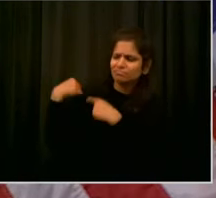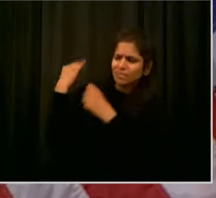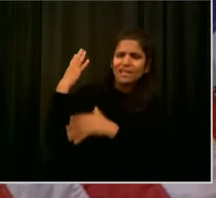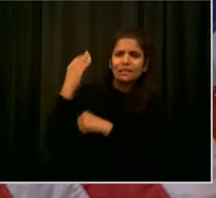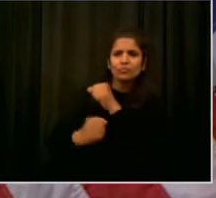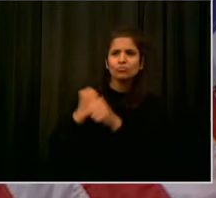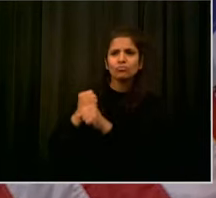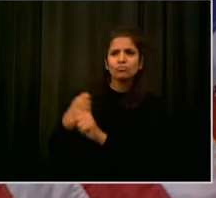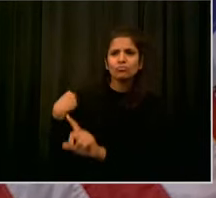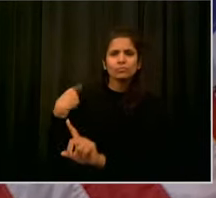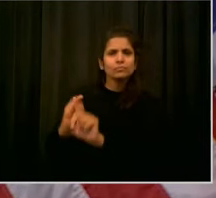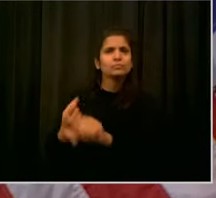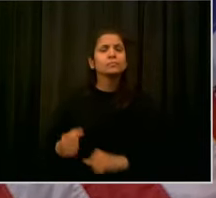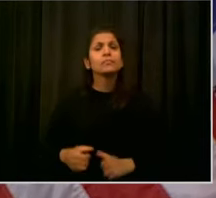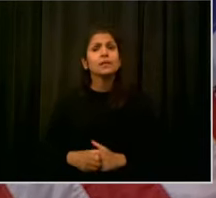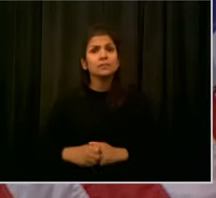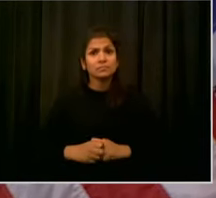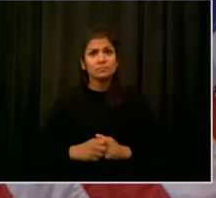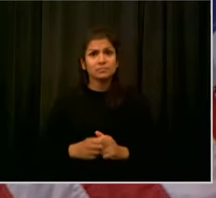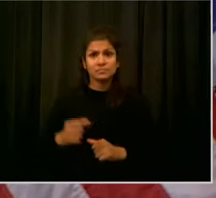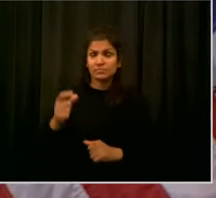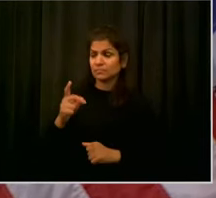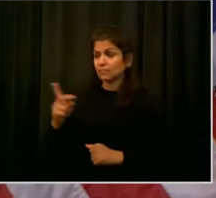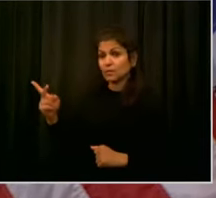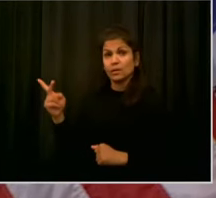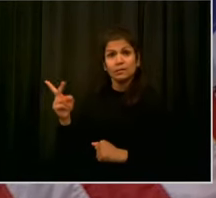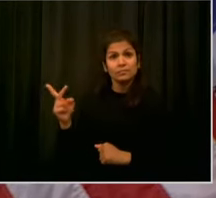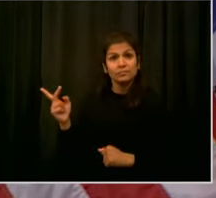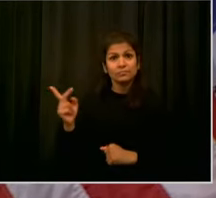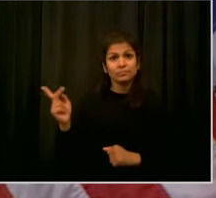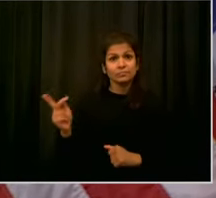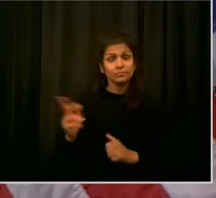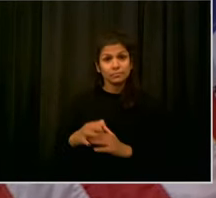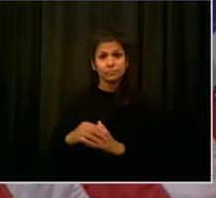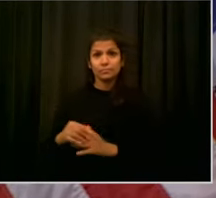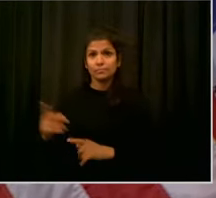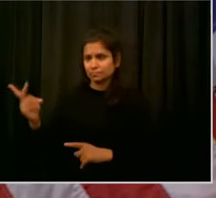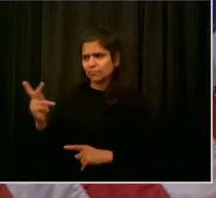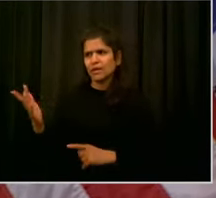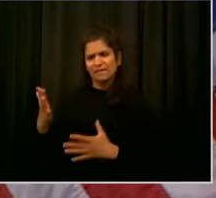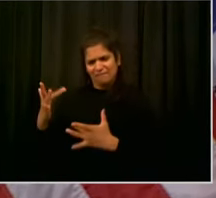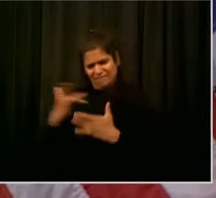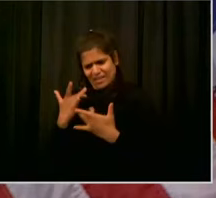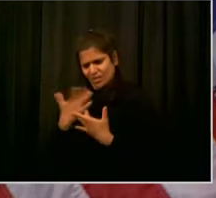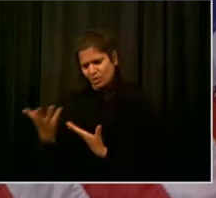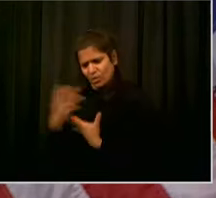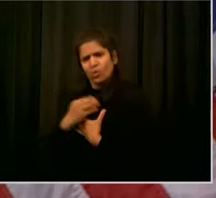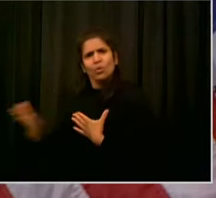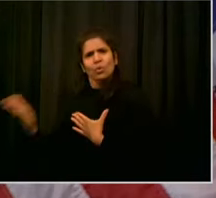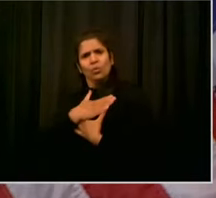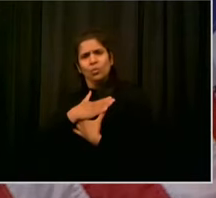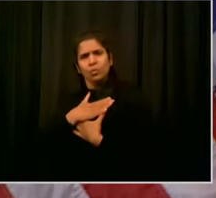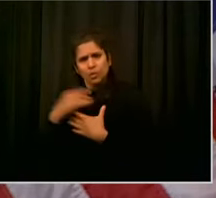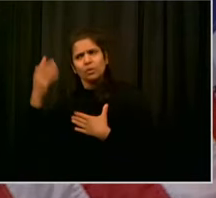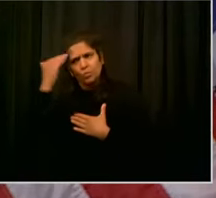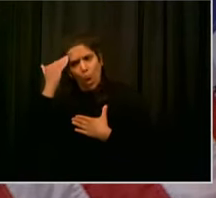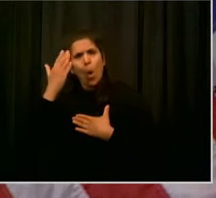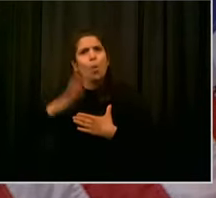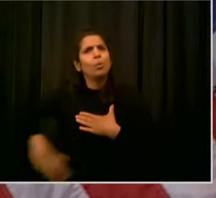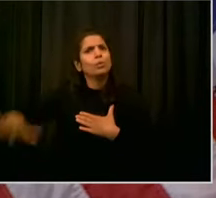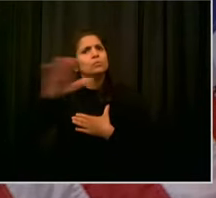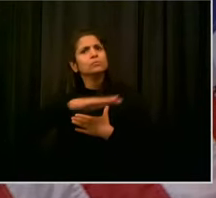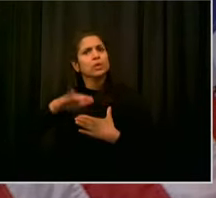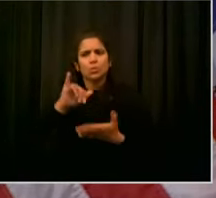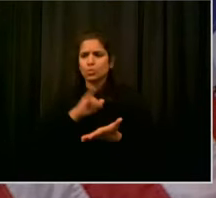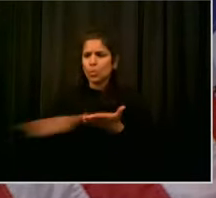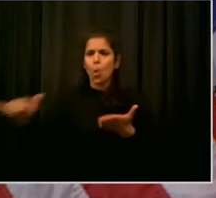thoroughgoing change agents. I could barely describe it to you how much they are working every day for change. So the tactical point.